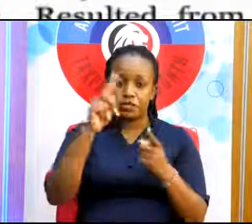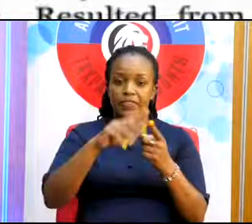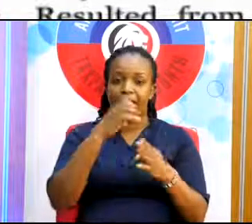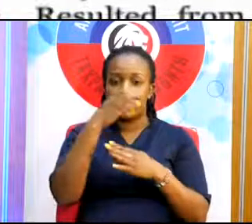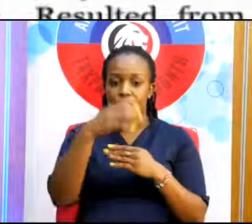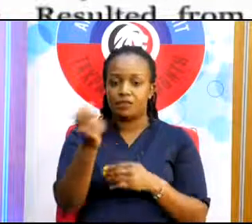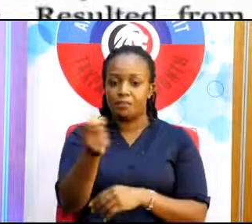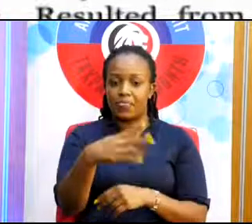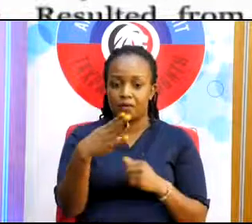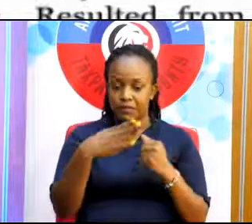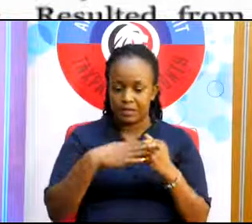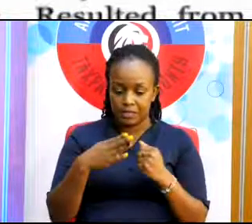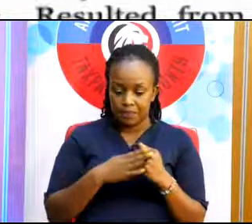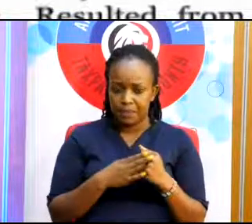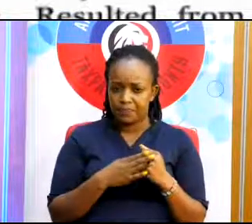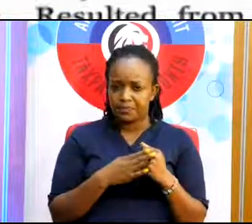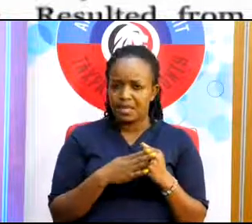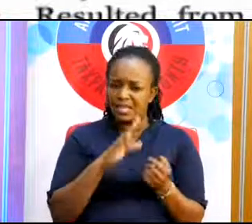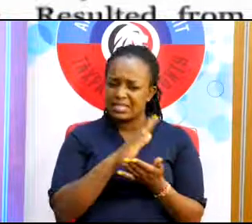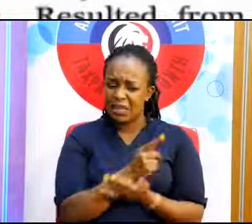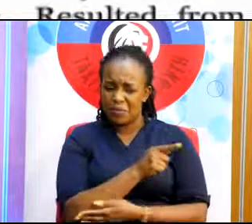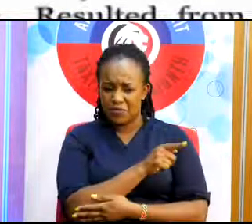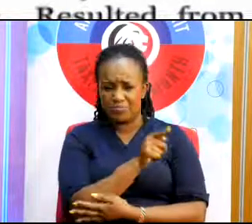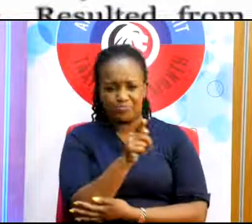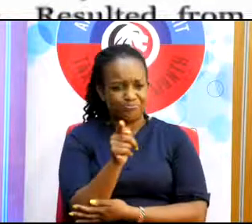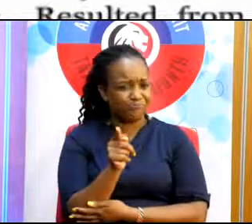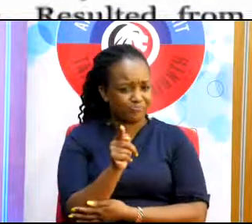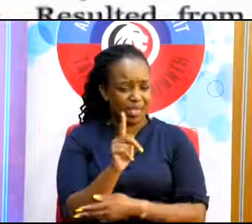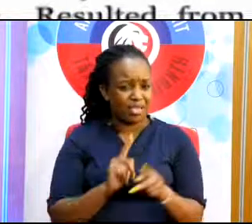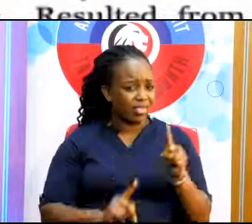September. And some of these things are not brought out